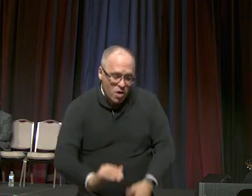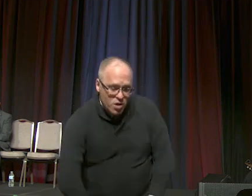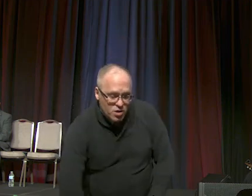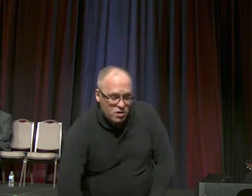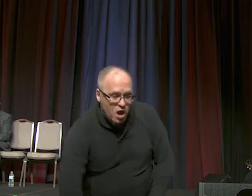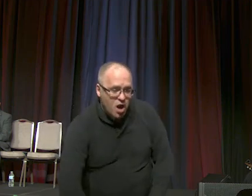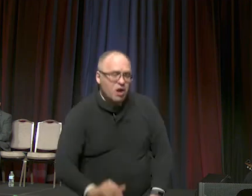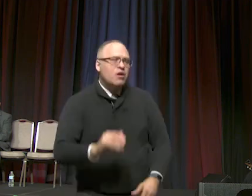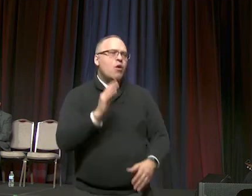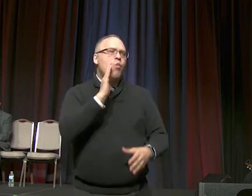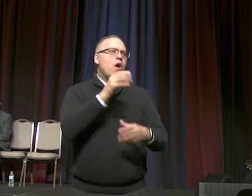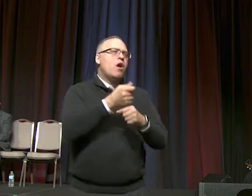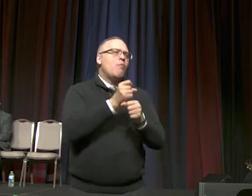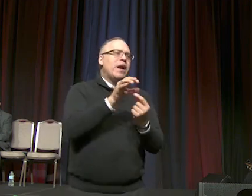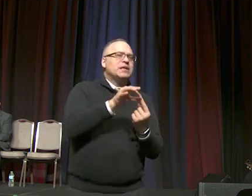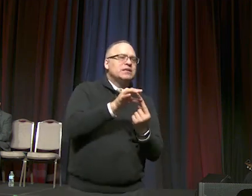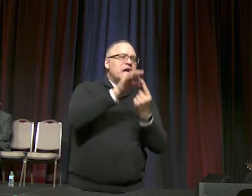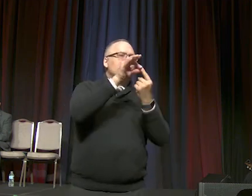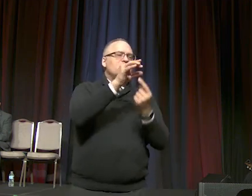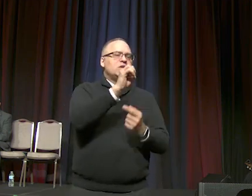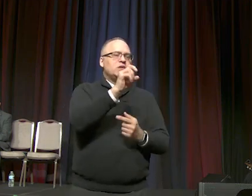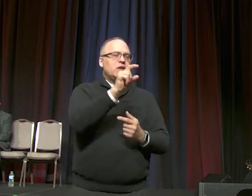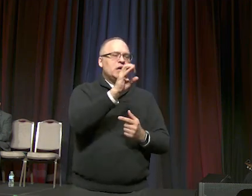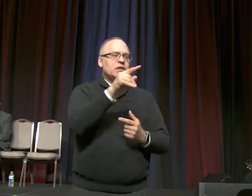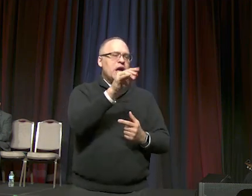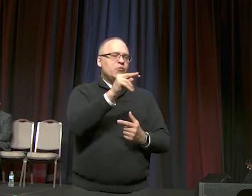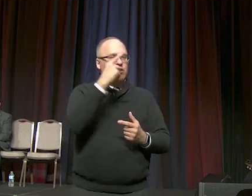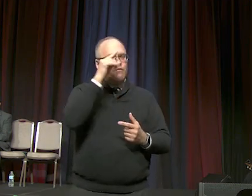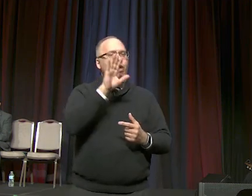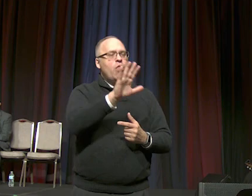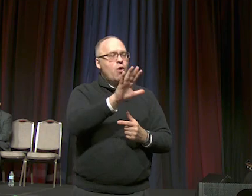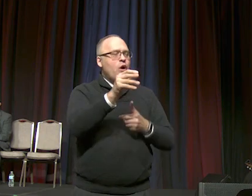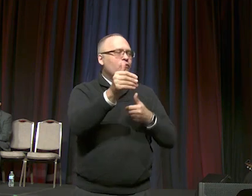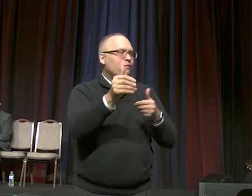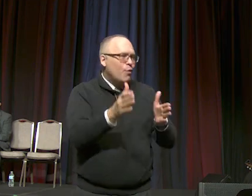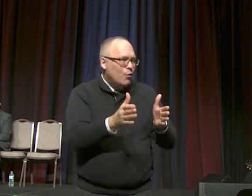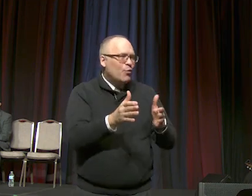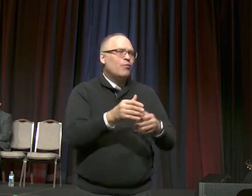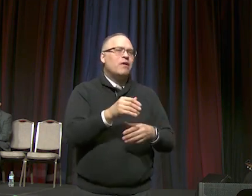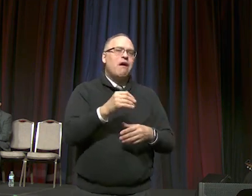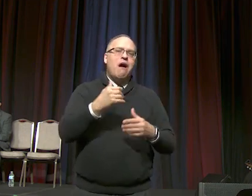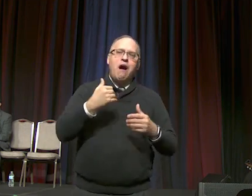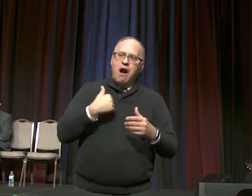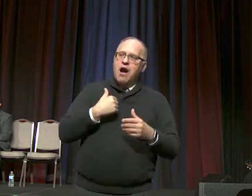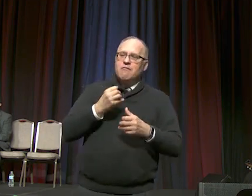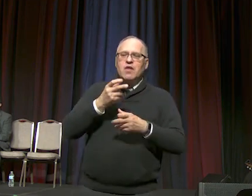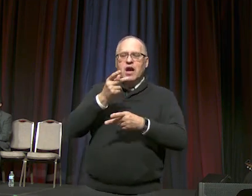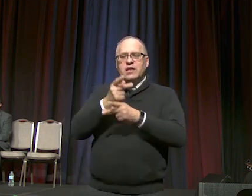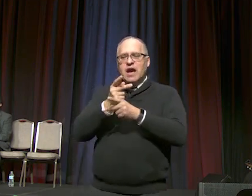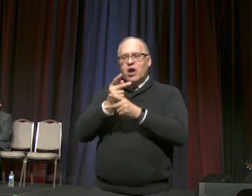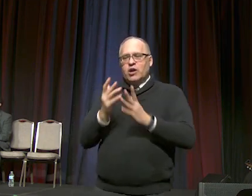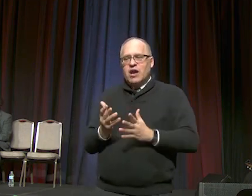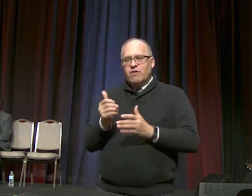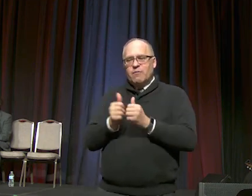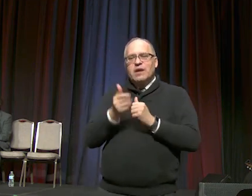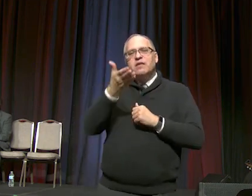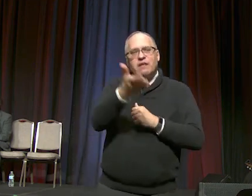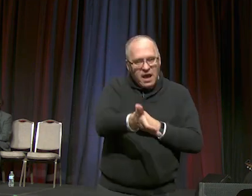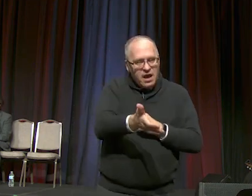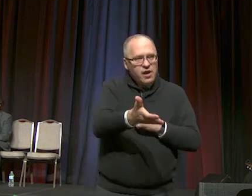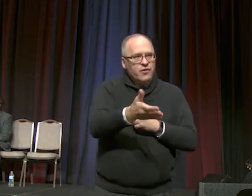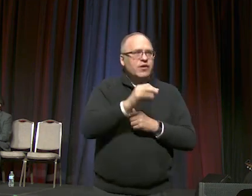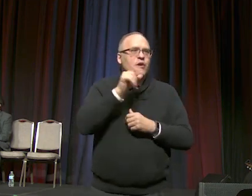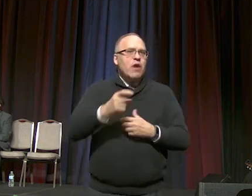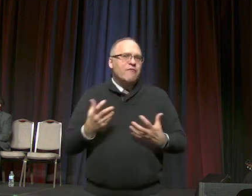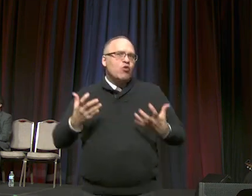we make an exception for their room to make sure that they're able to have the caregiver with them at General Conference and do not have to room